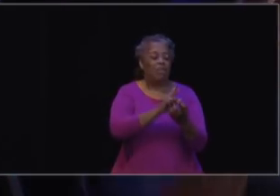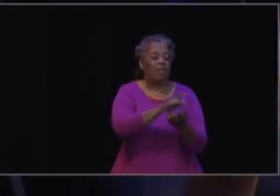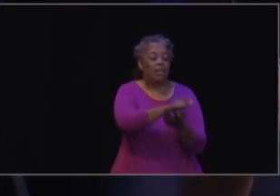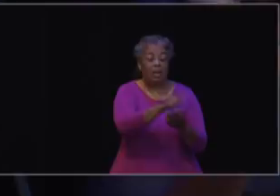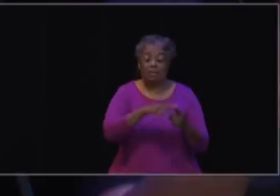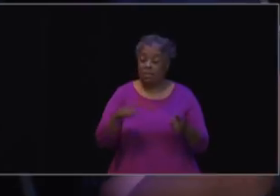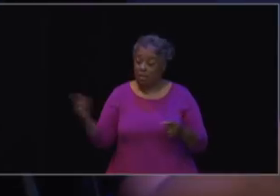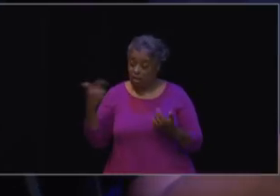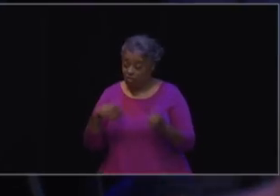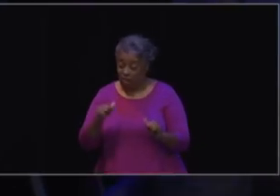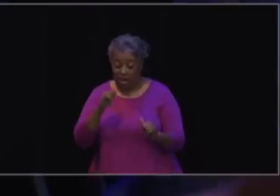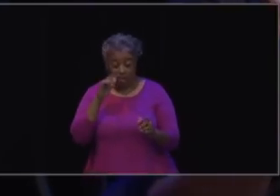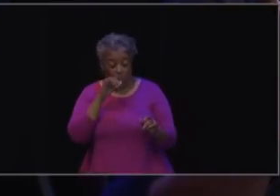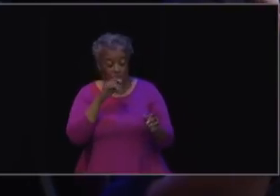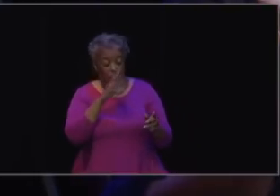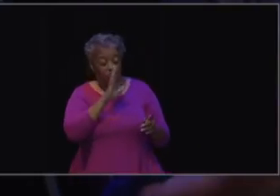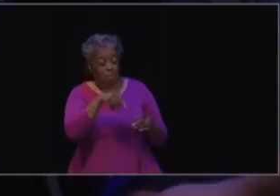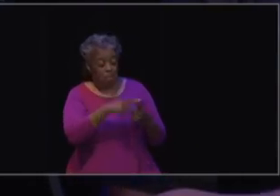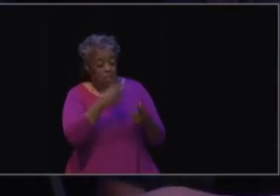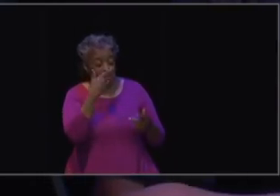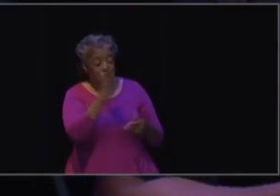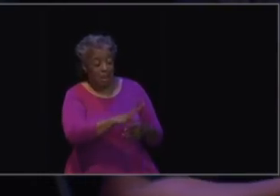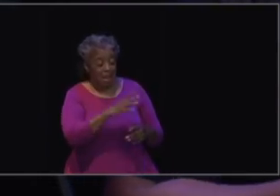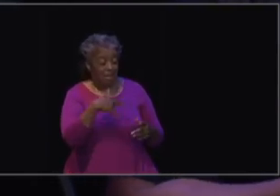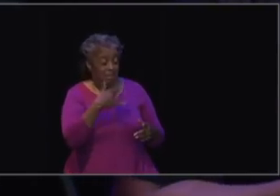names, try to make us feel